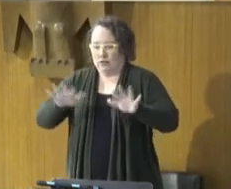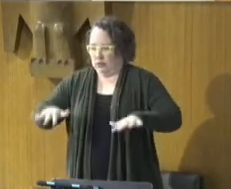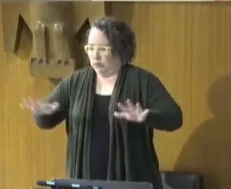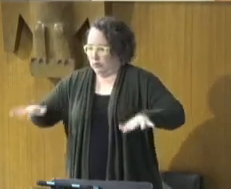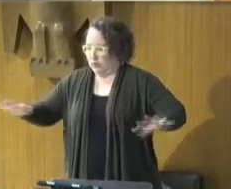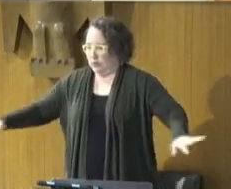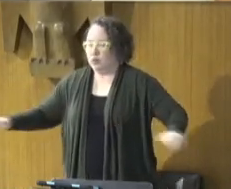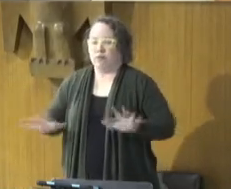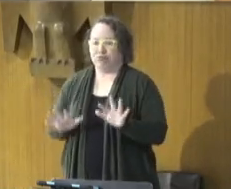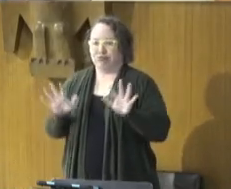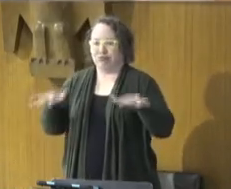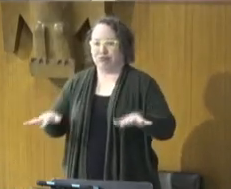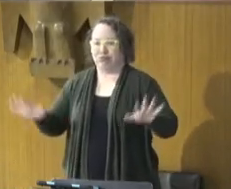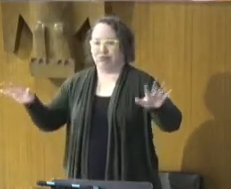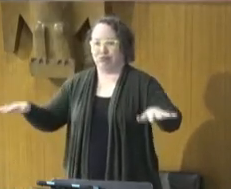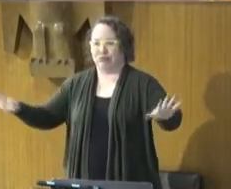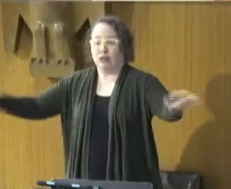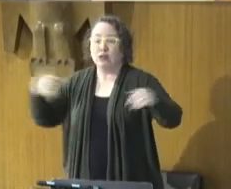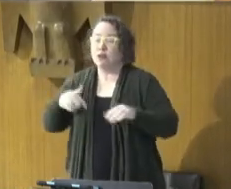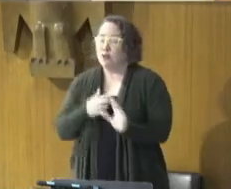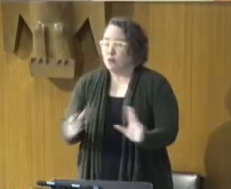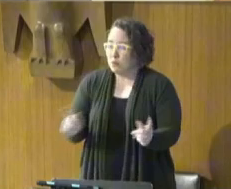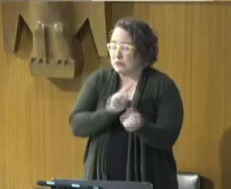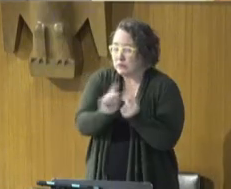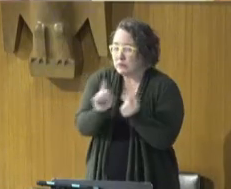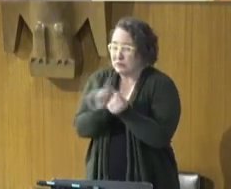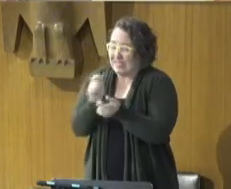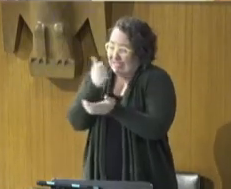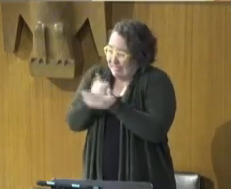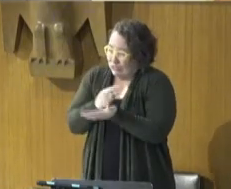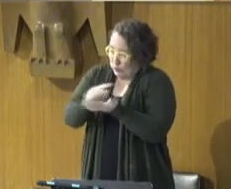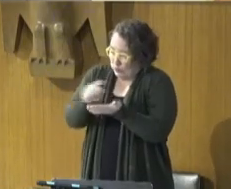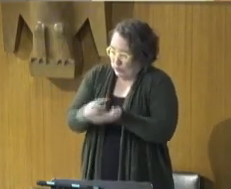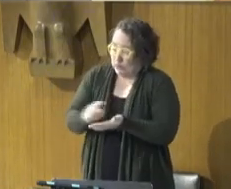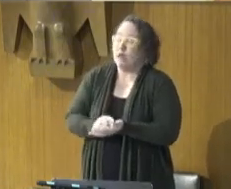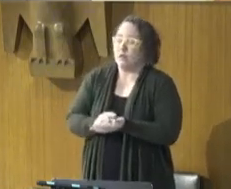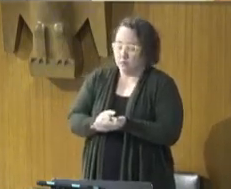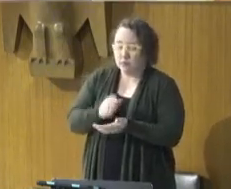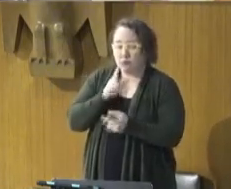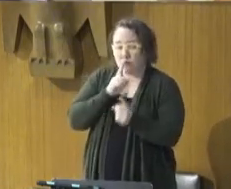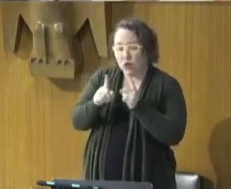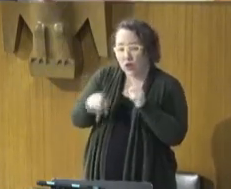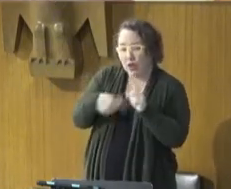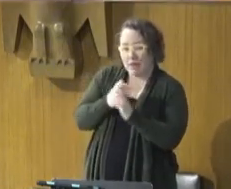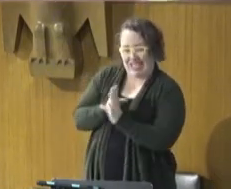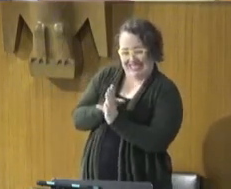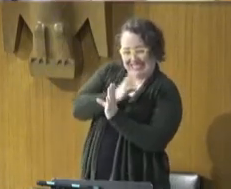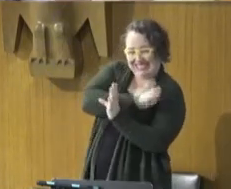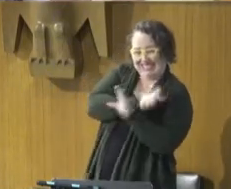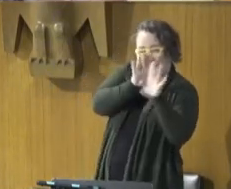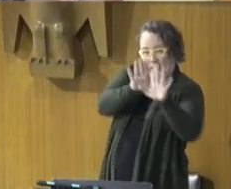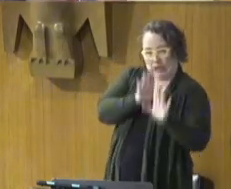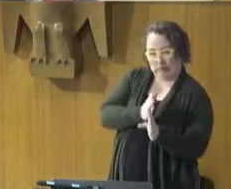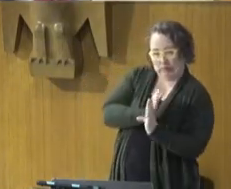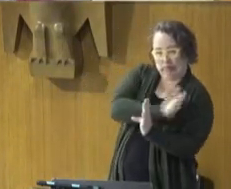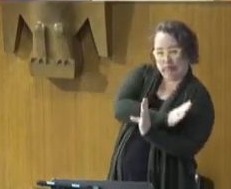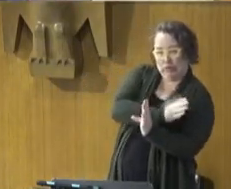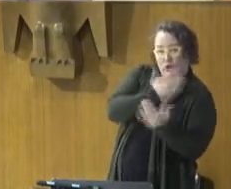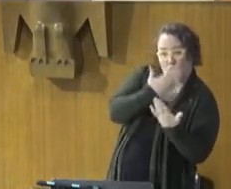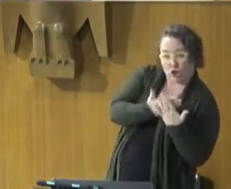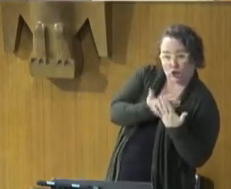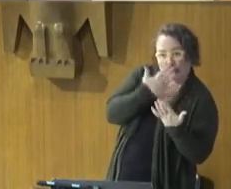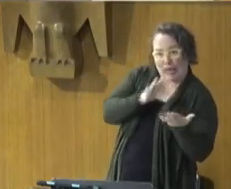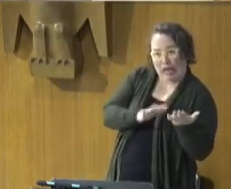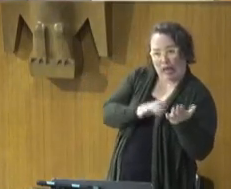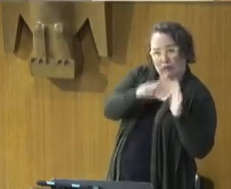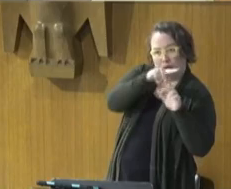youth, and families. And we begin the meeting each week by taking a few minutes to discuss the prior Sunday. We'll talk about what went well, what